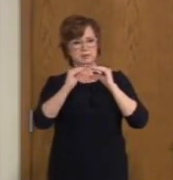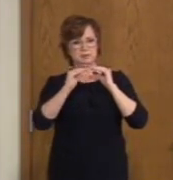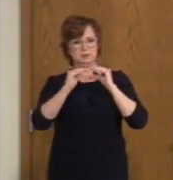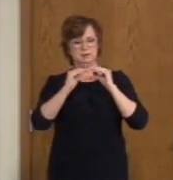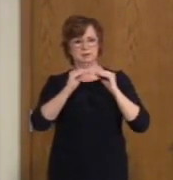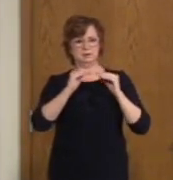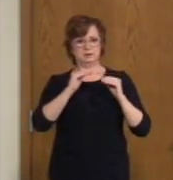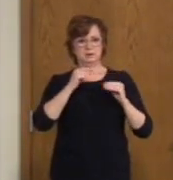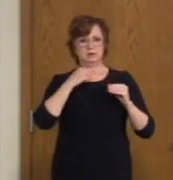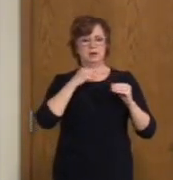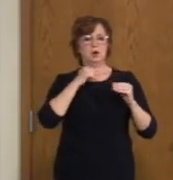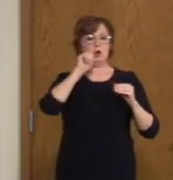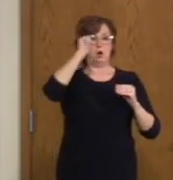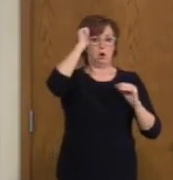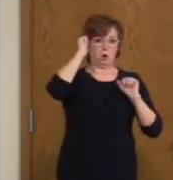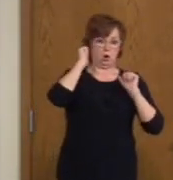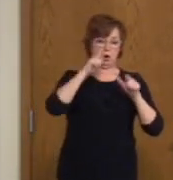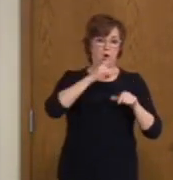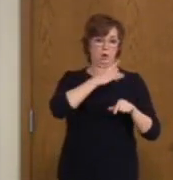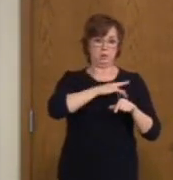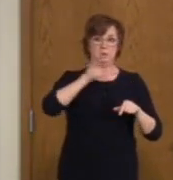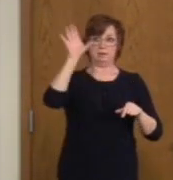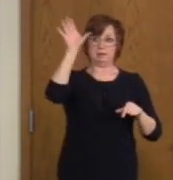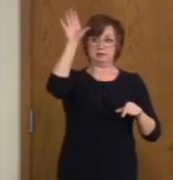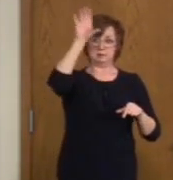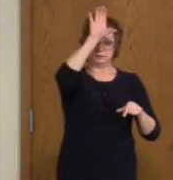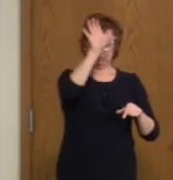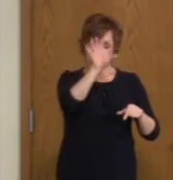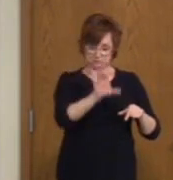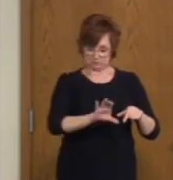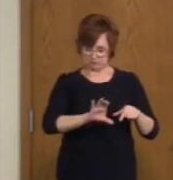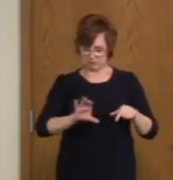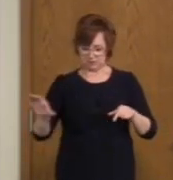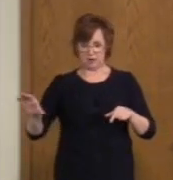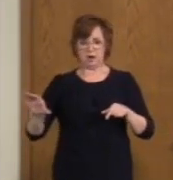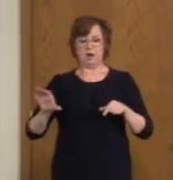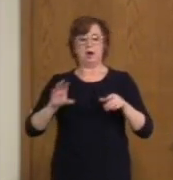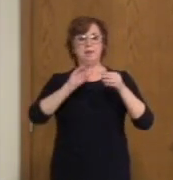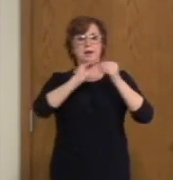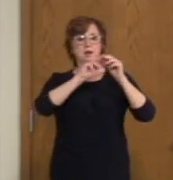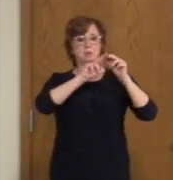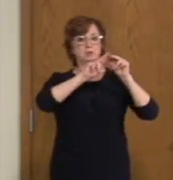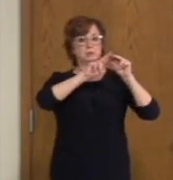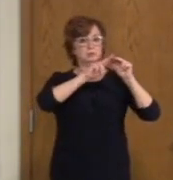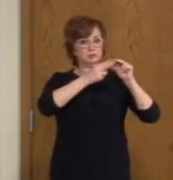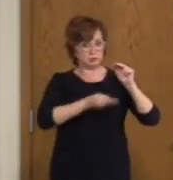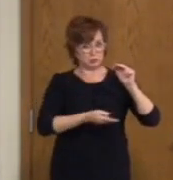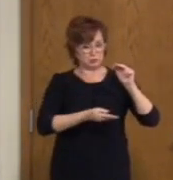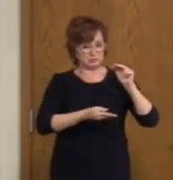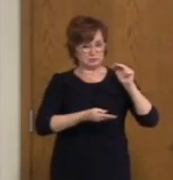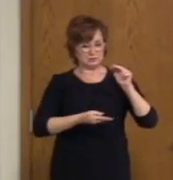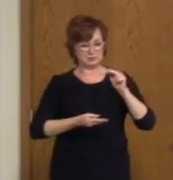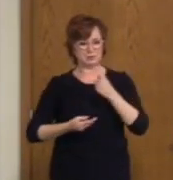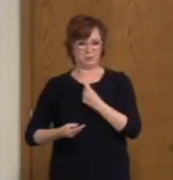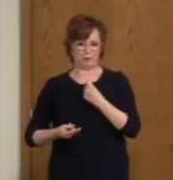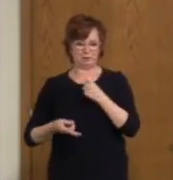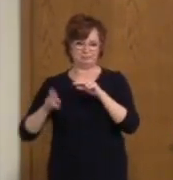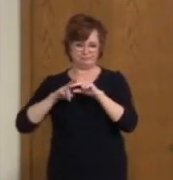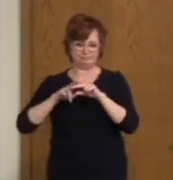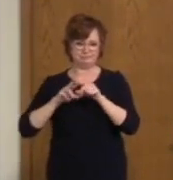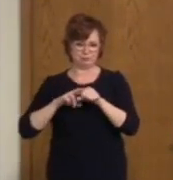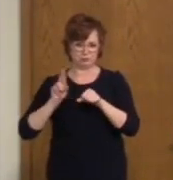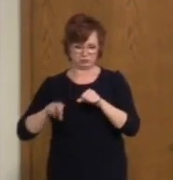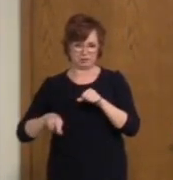one, saw a reduction in our COVID cases here today. So the measures that are in place are working, and we're asking